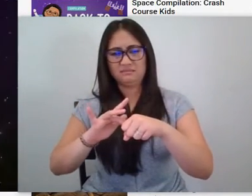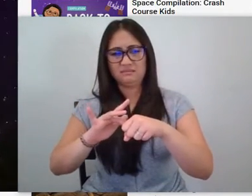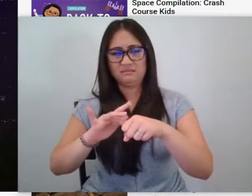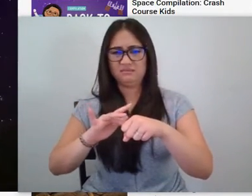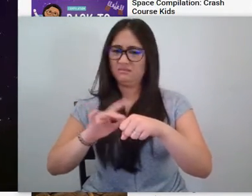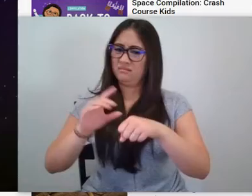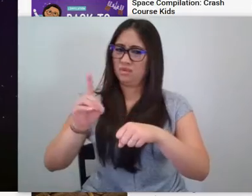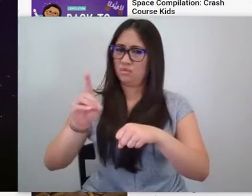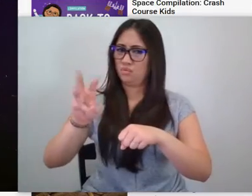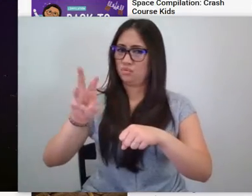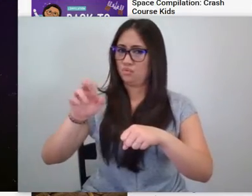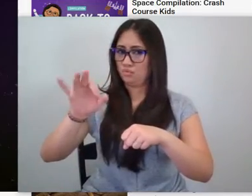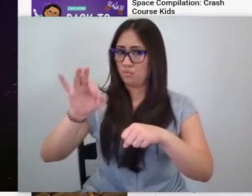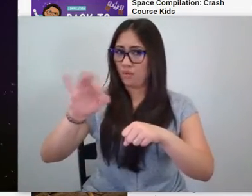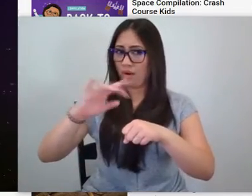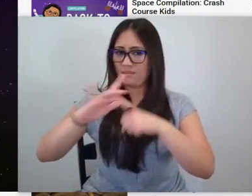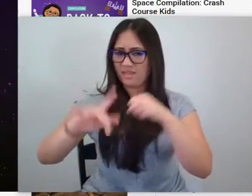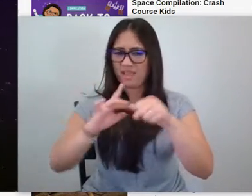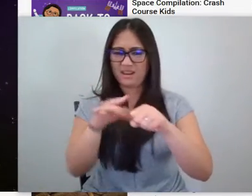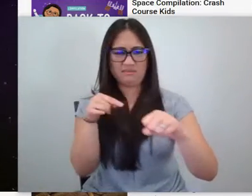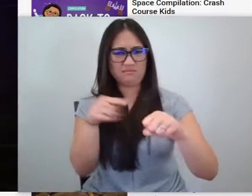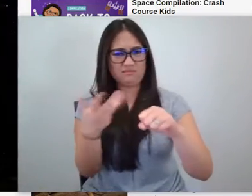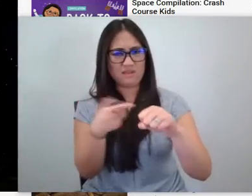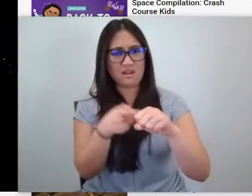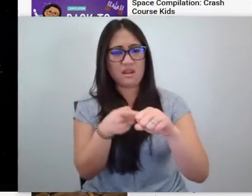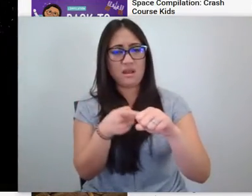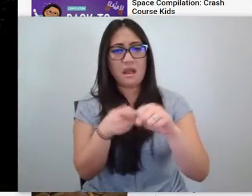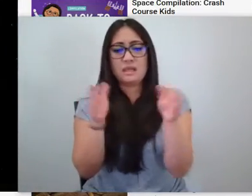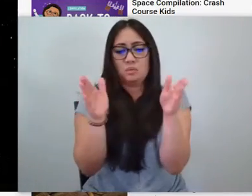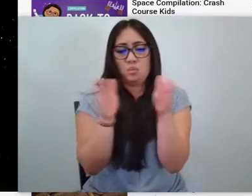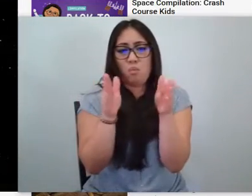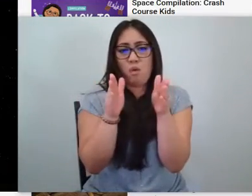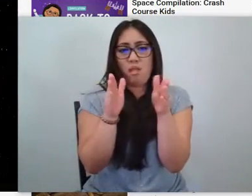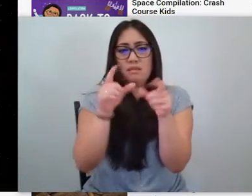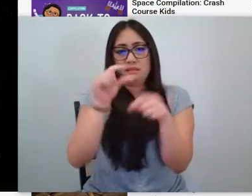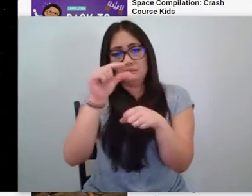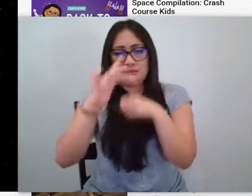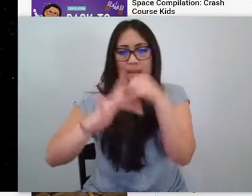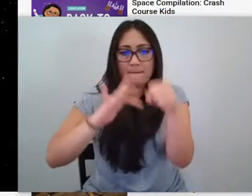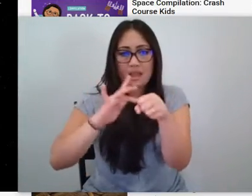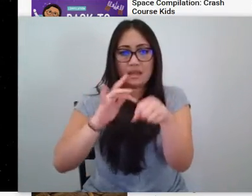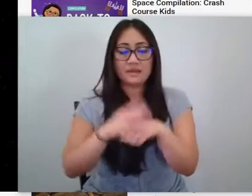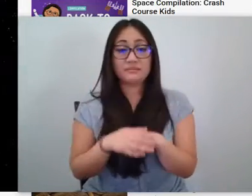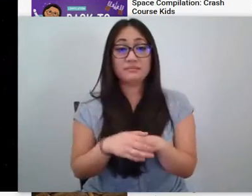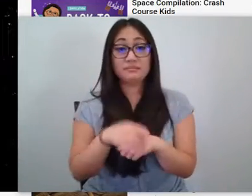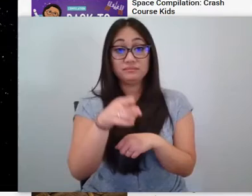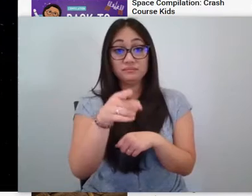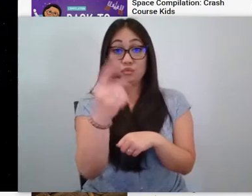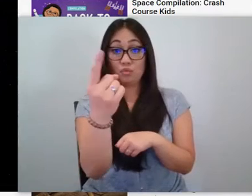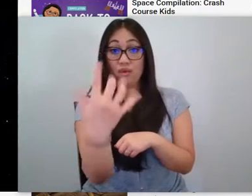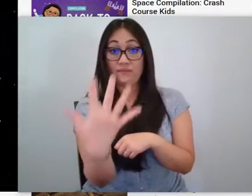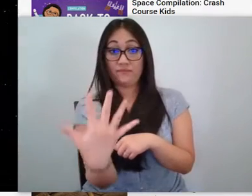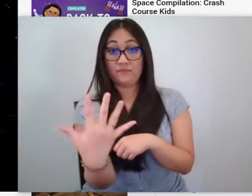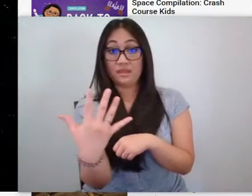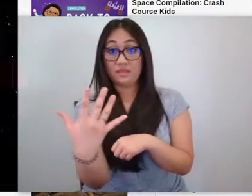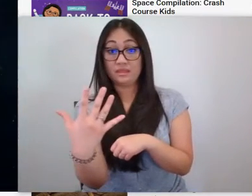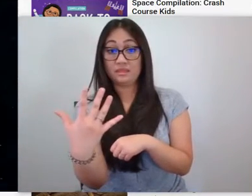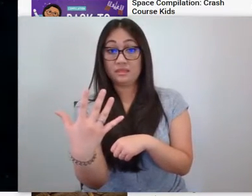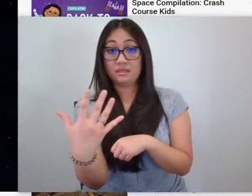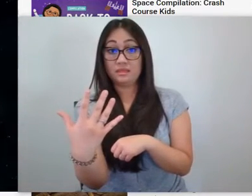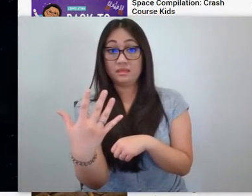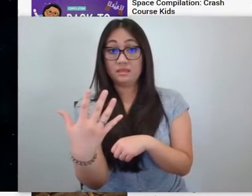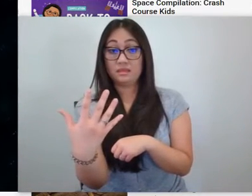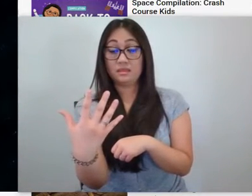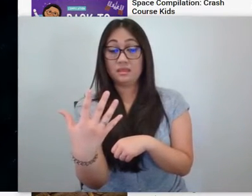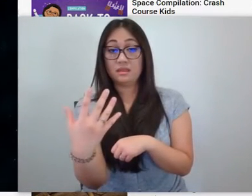version of the 8 planets in our solar system. Ceres is one of 5 dwarf planets. Another one